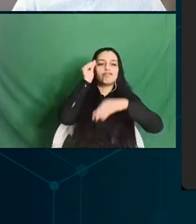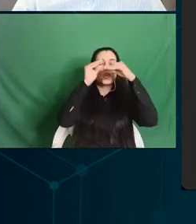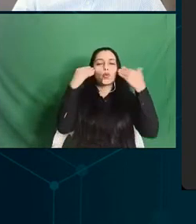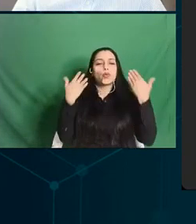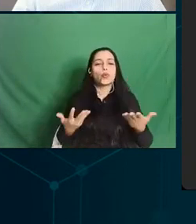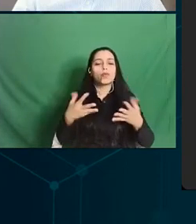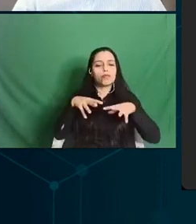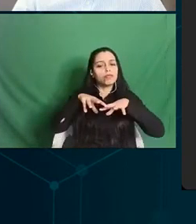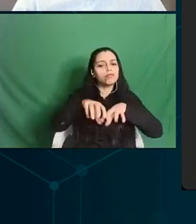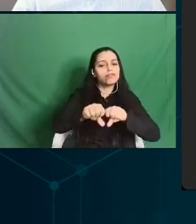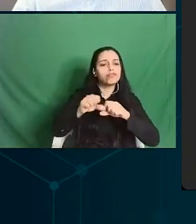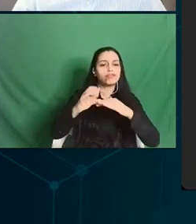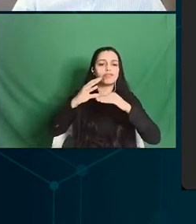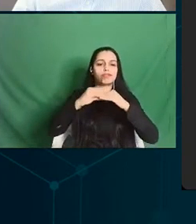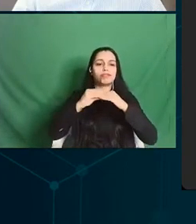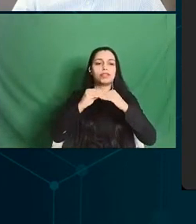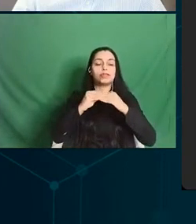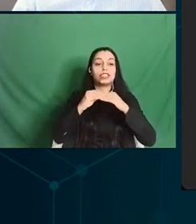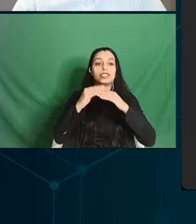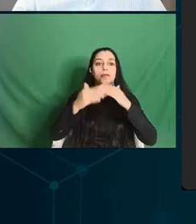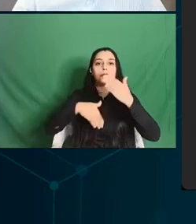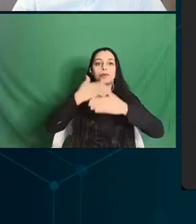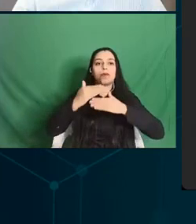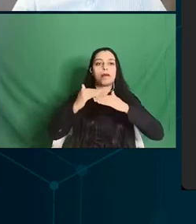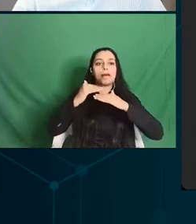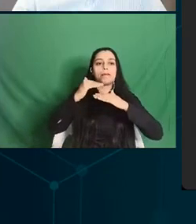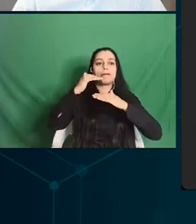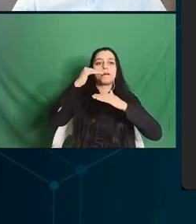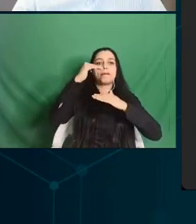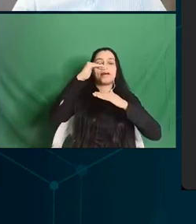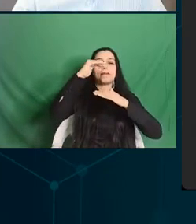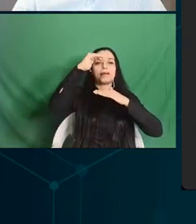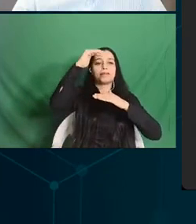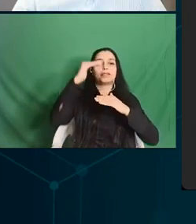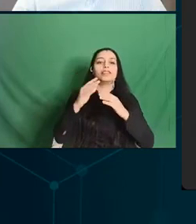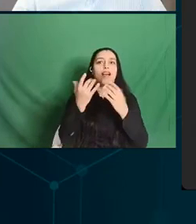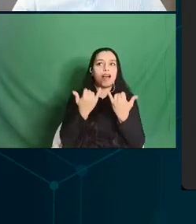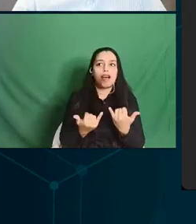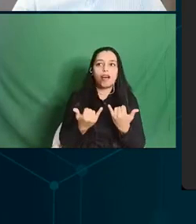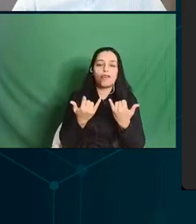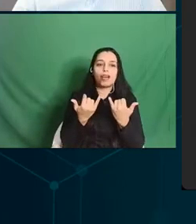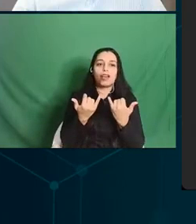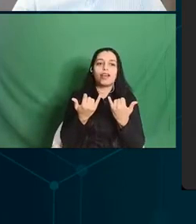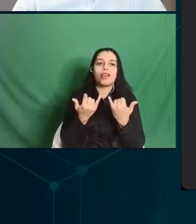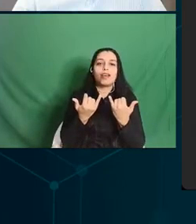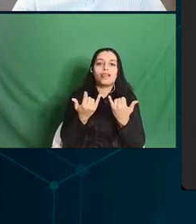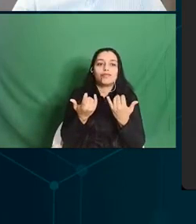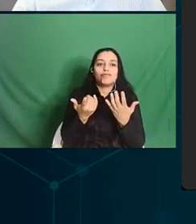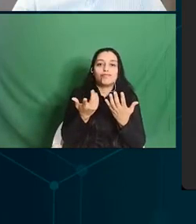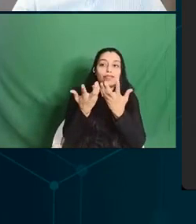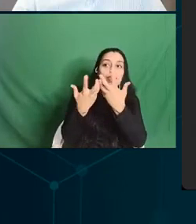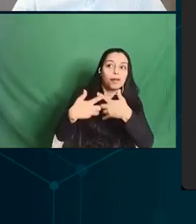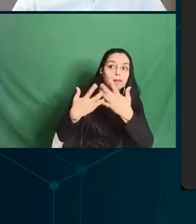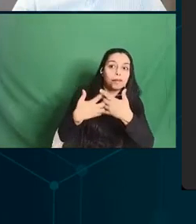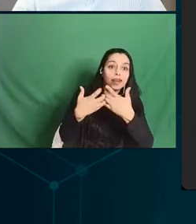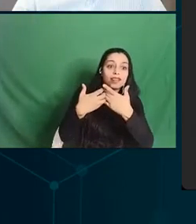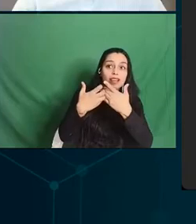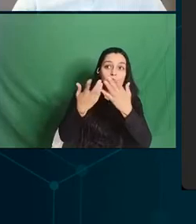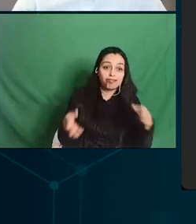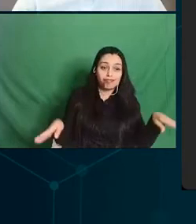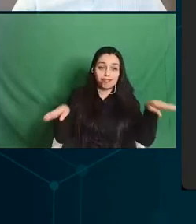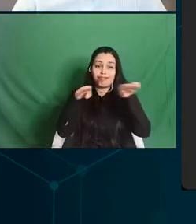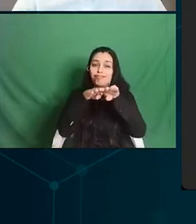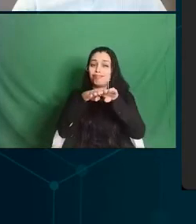to catch them, because they're learning faster about making bread than anyone else. So view your